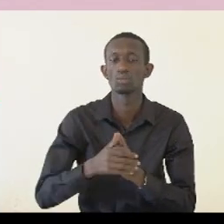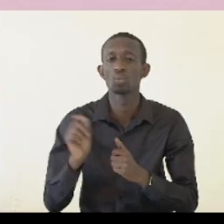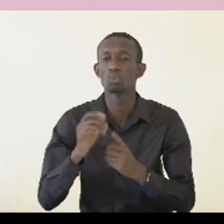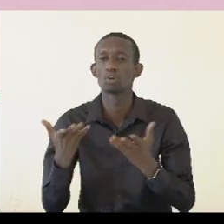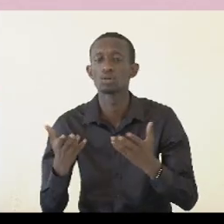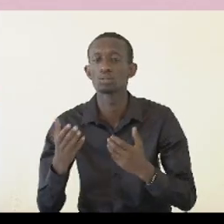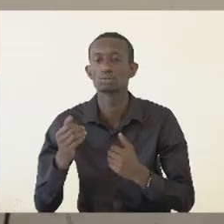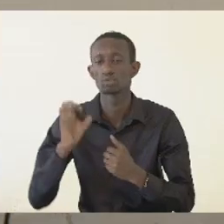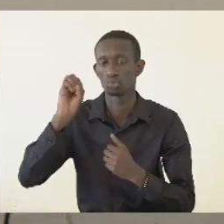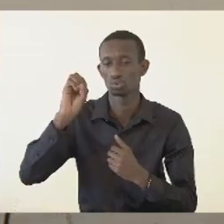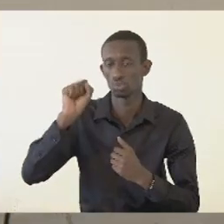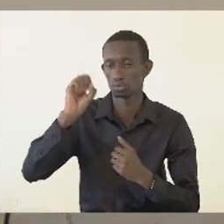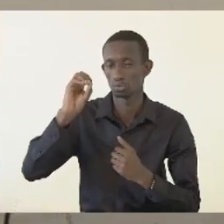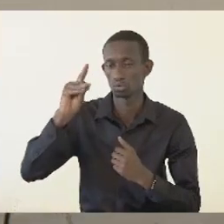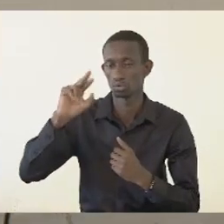write the